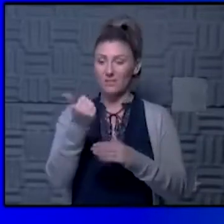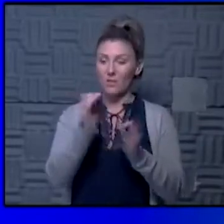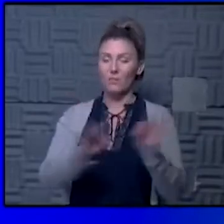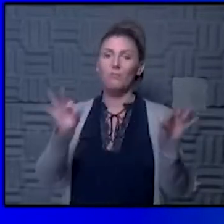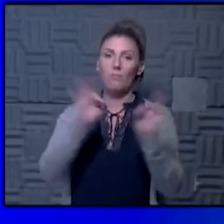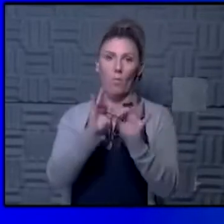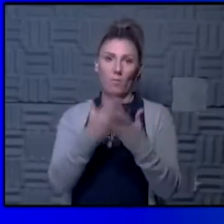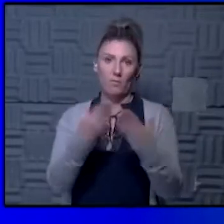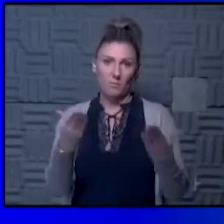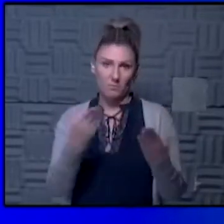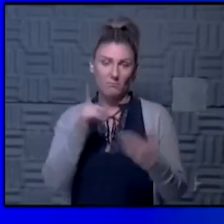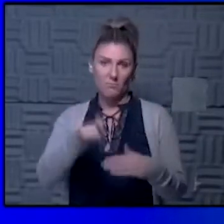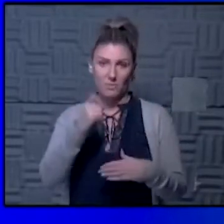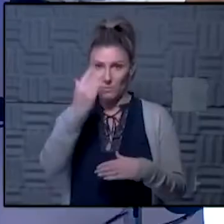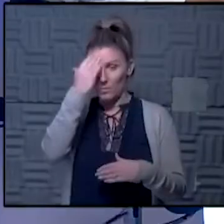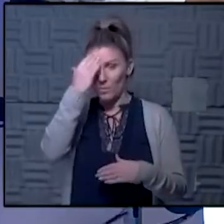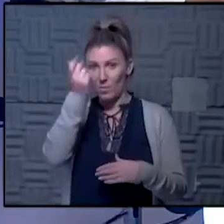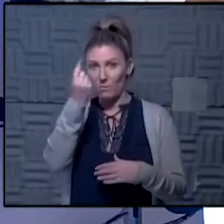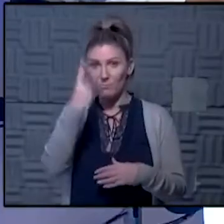to note.